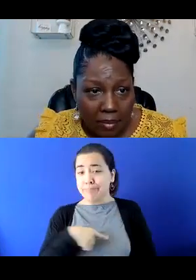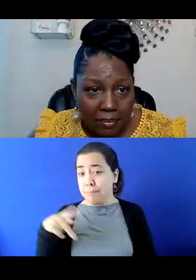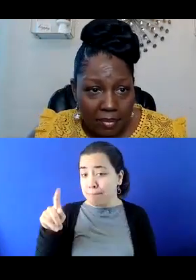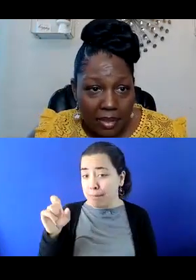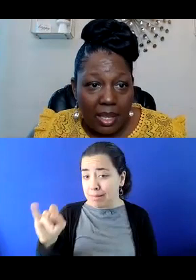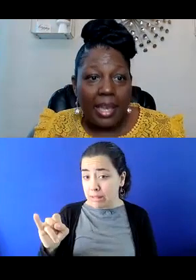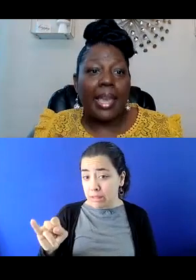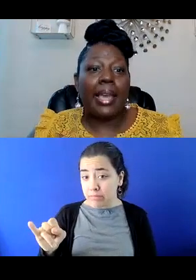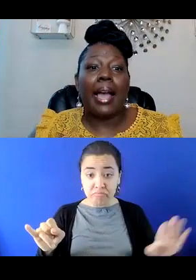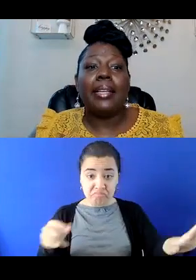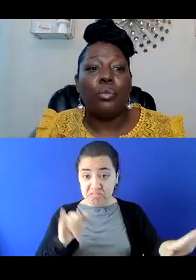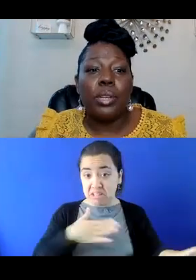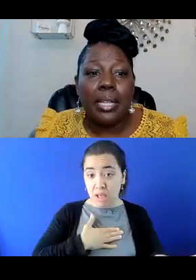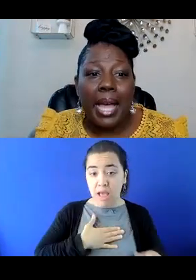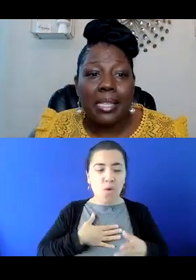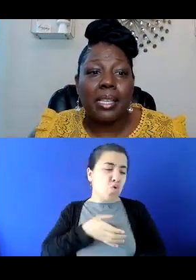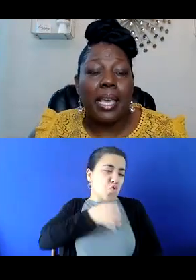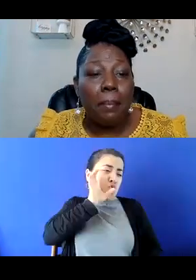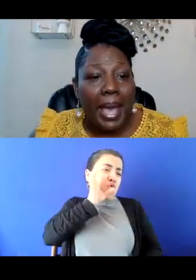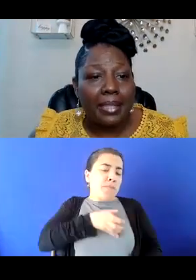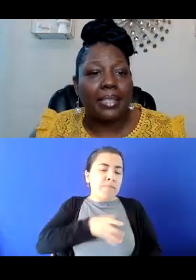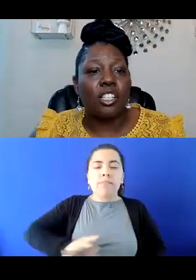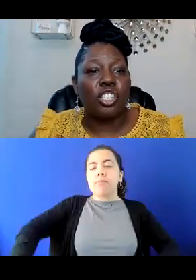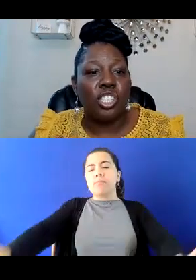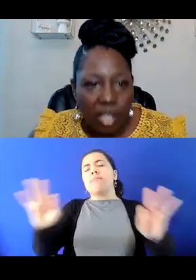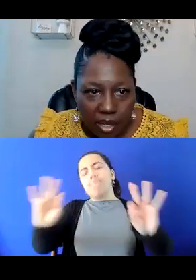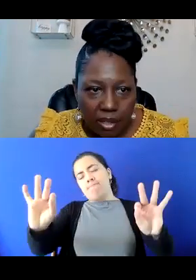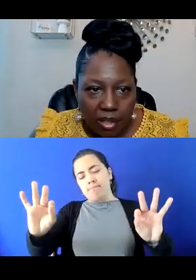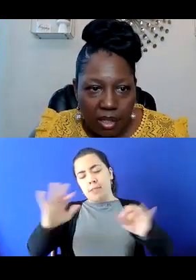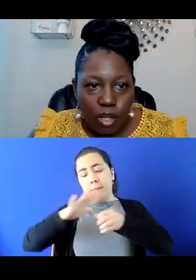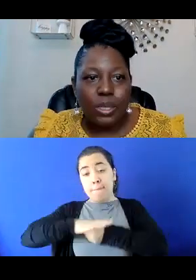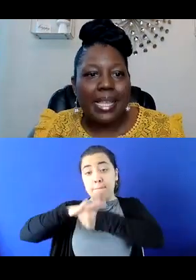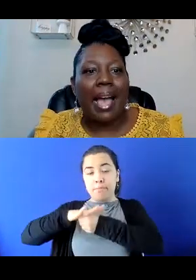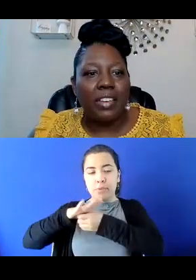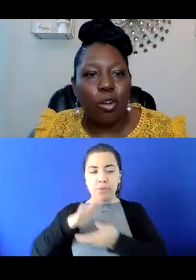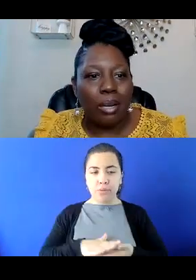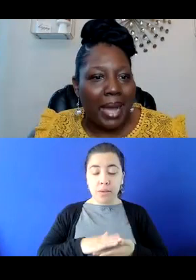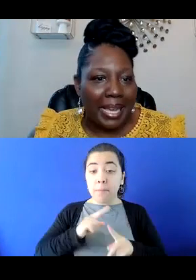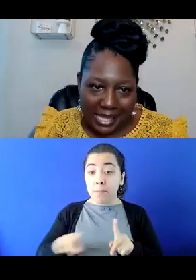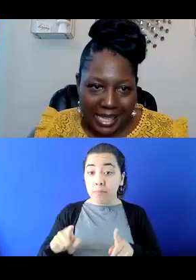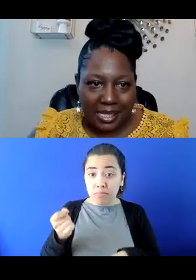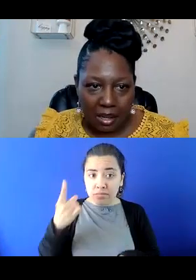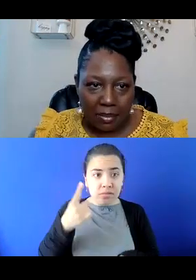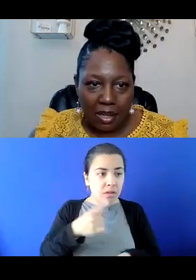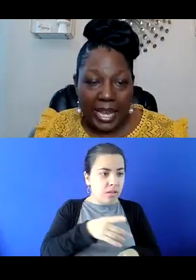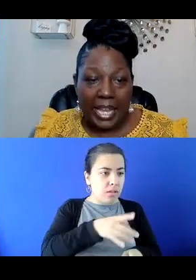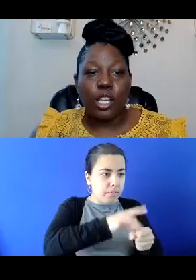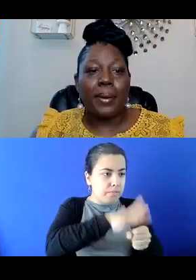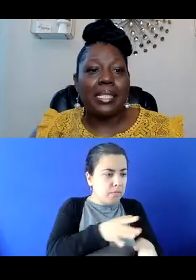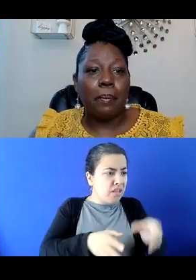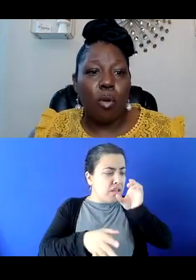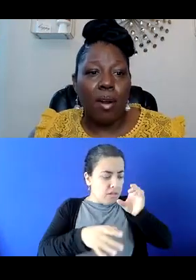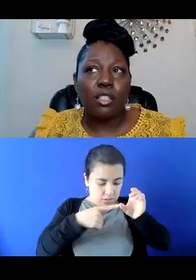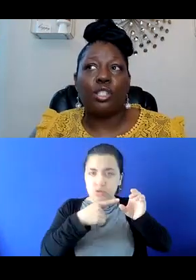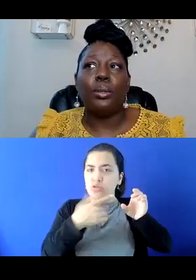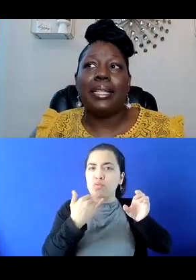okay? And I didn't realize the impact that the sugar was having on my system. And so it